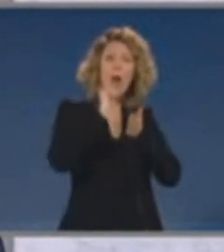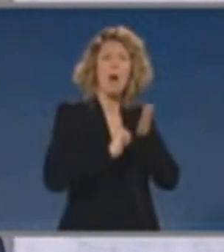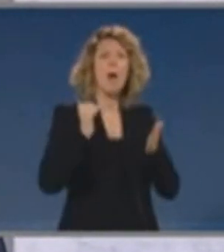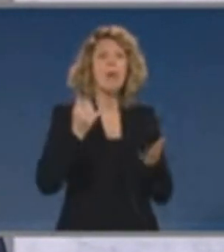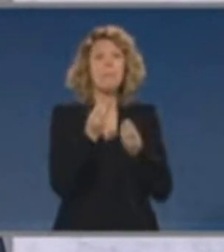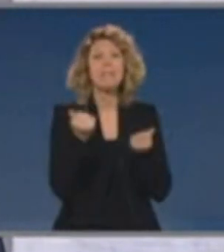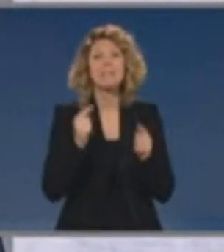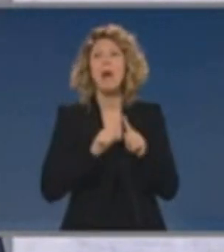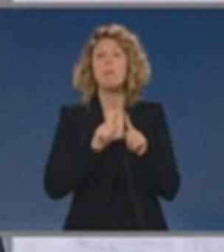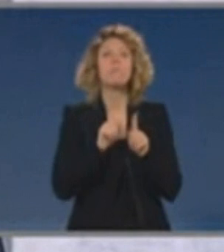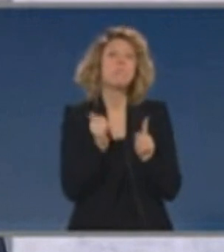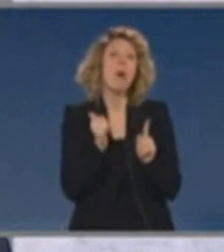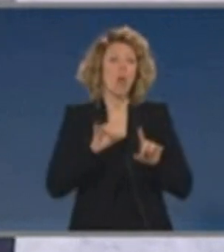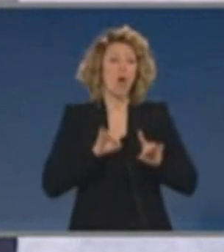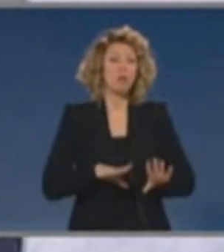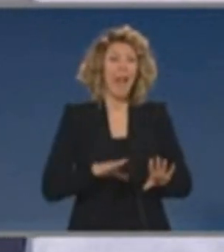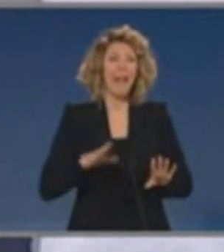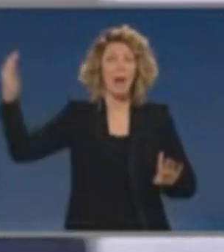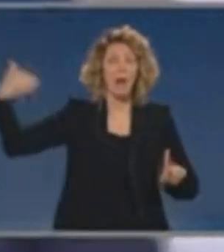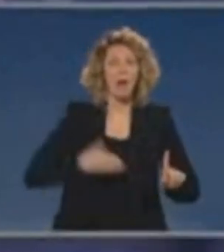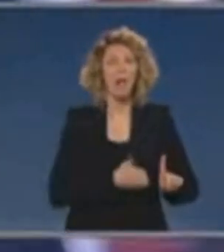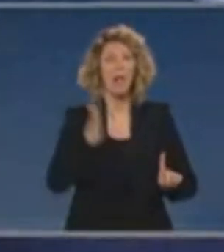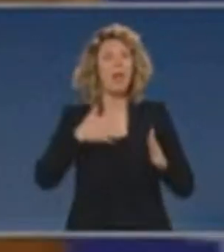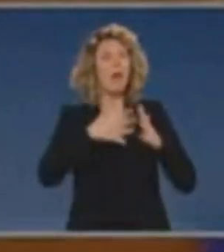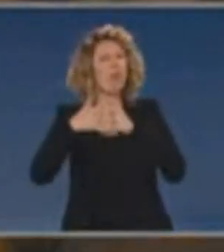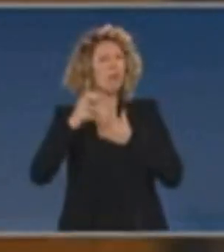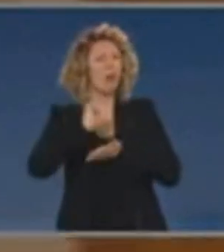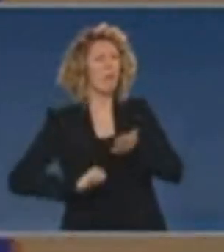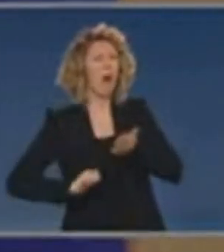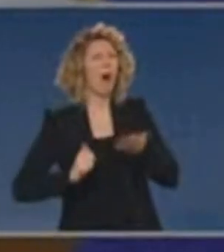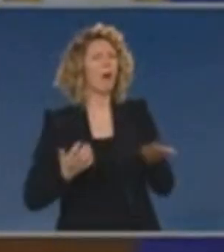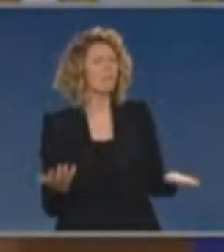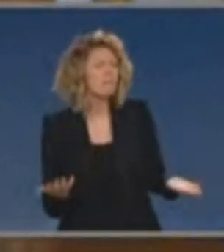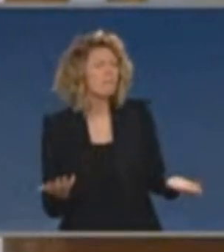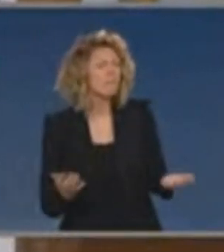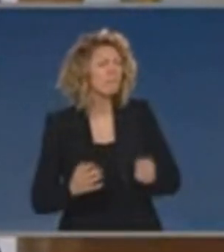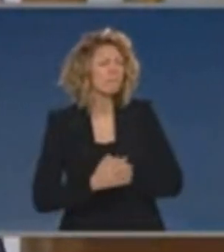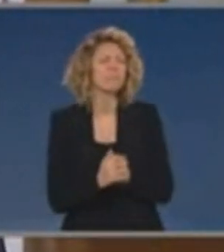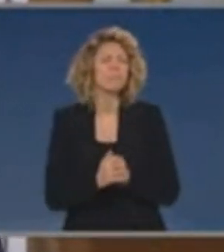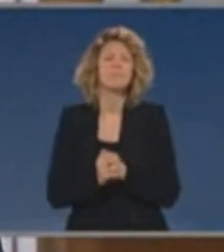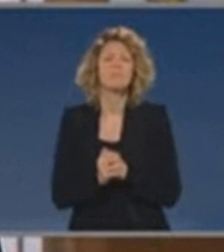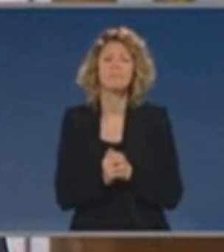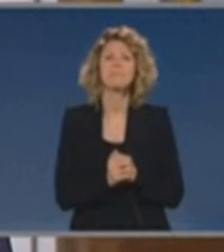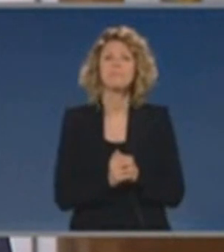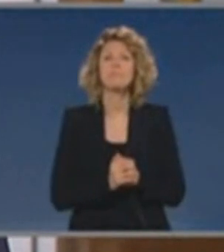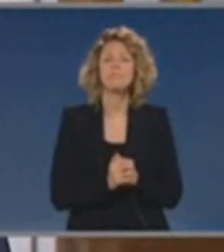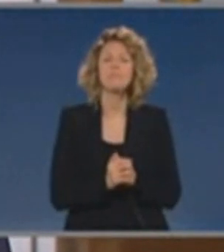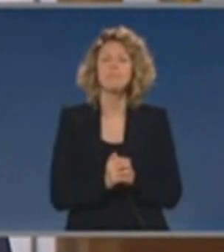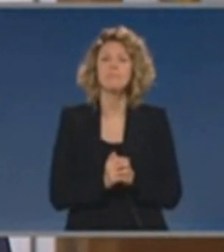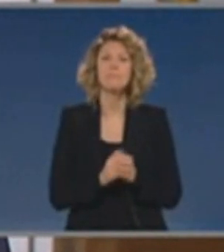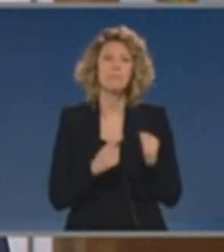stop any backdoor investment in the US via Australia? Josh, do you want to go first? Yeah, thank you, Prime Minister. These measures have